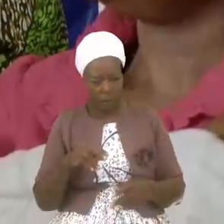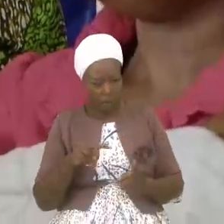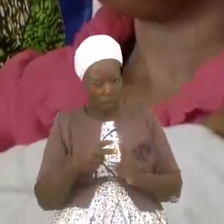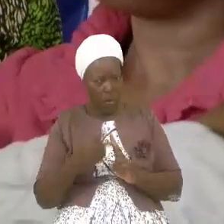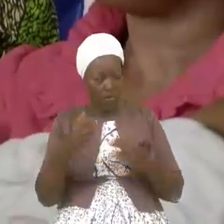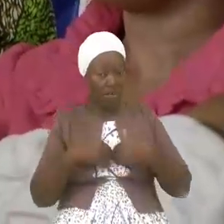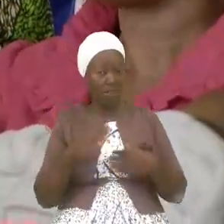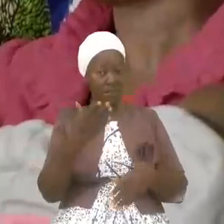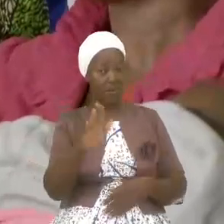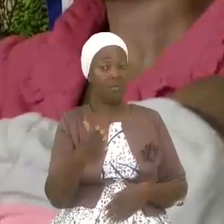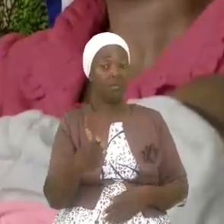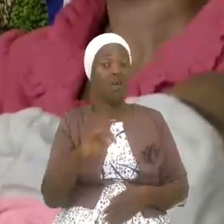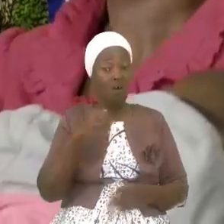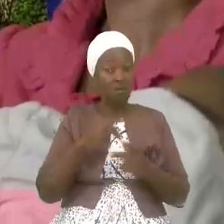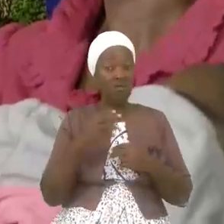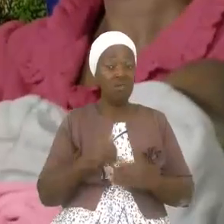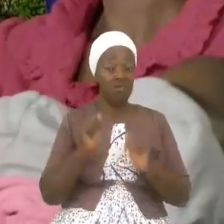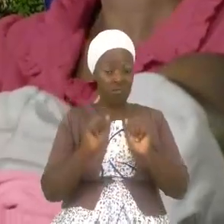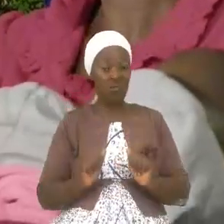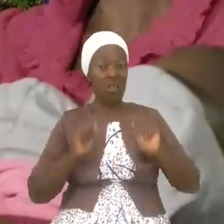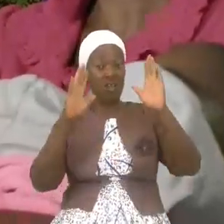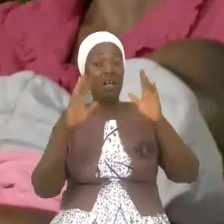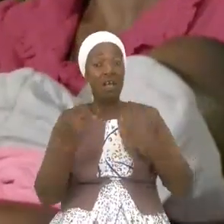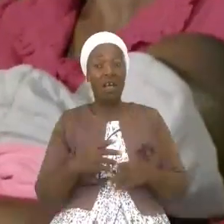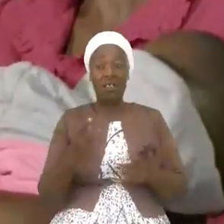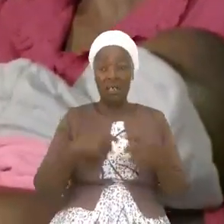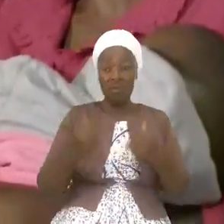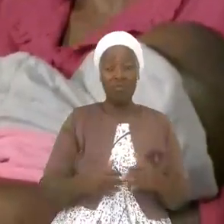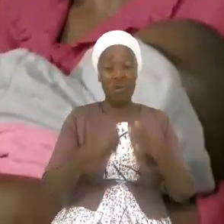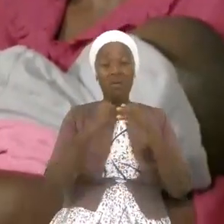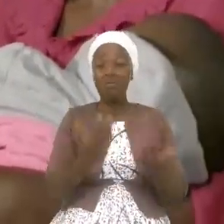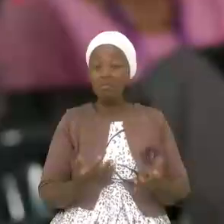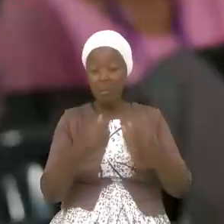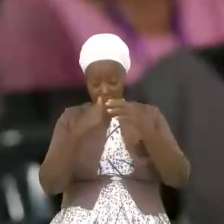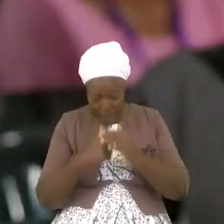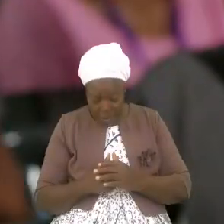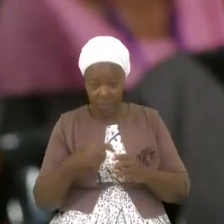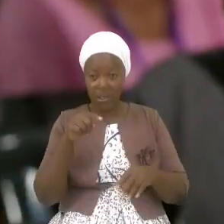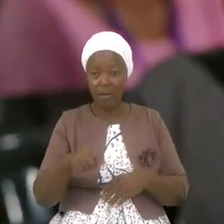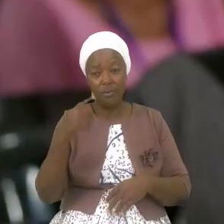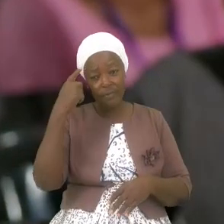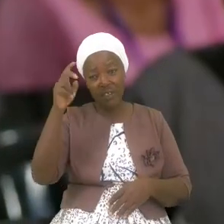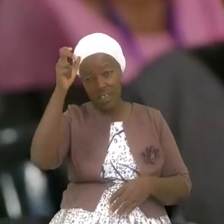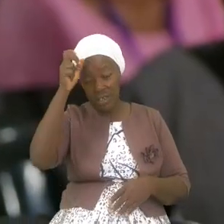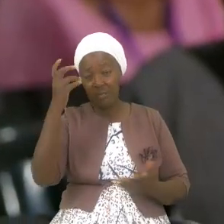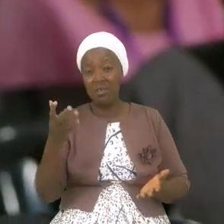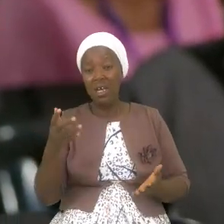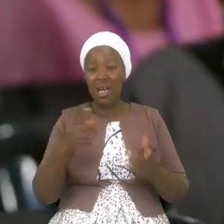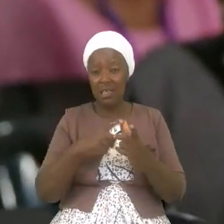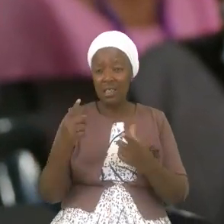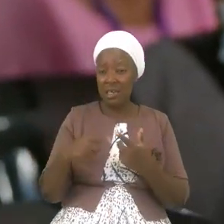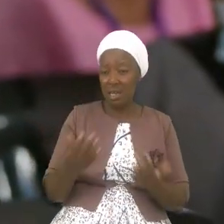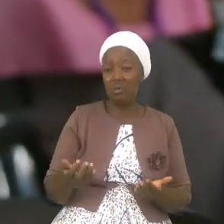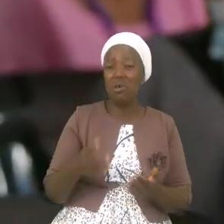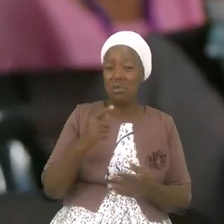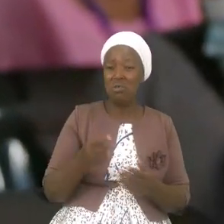submitted your rights, your responsibility, and your spirit, and your fervency, and your forthrightness?